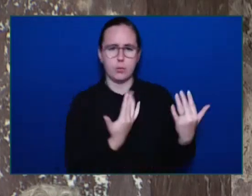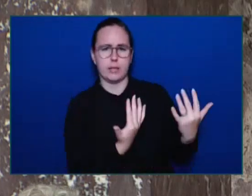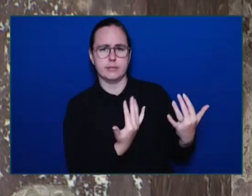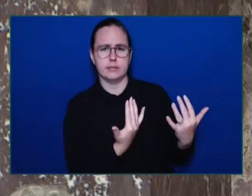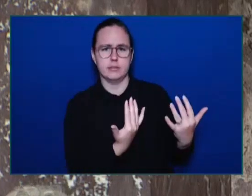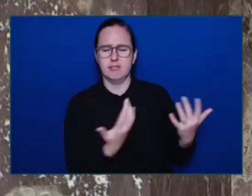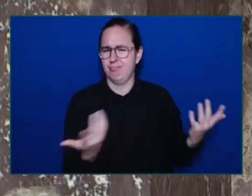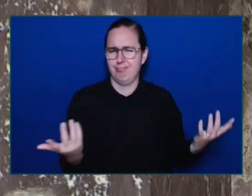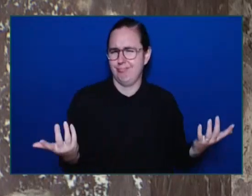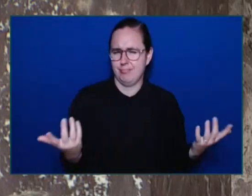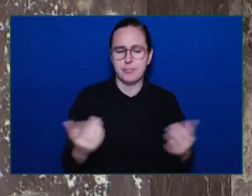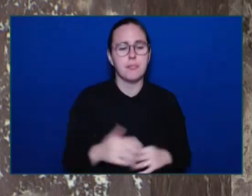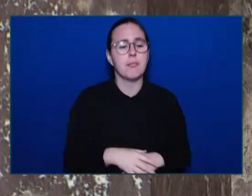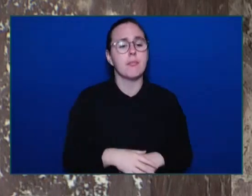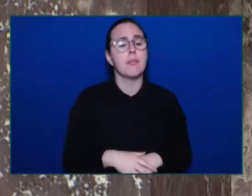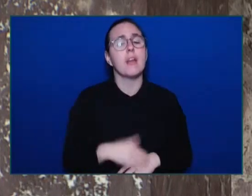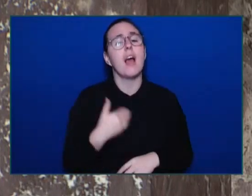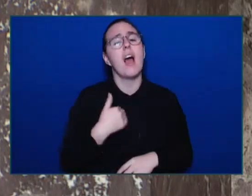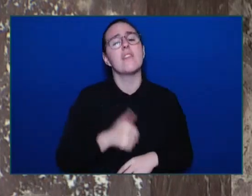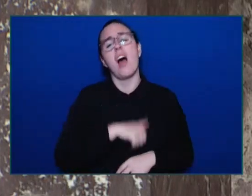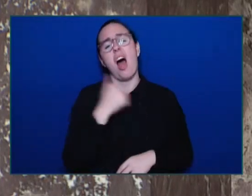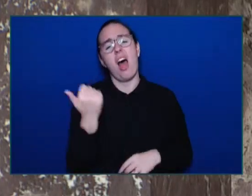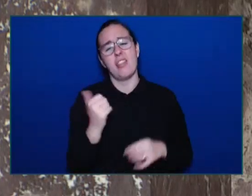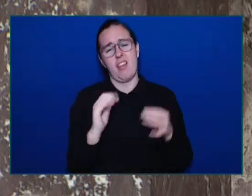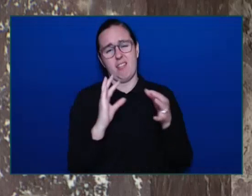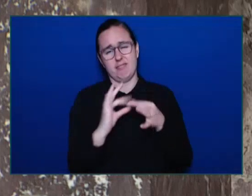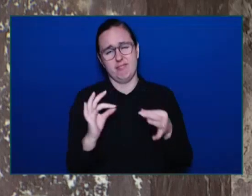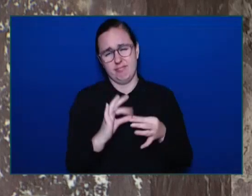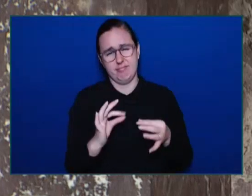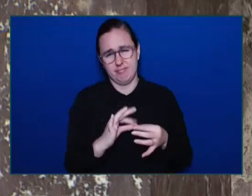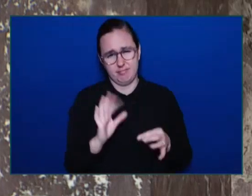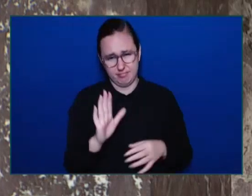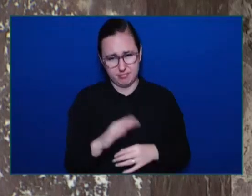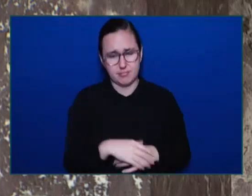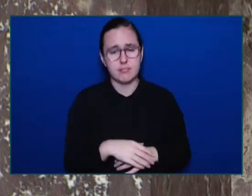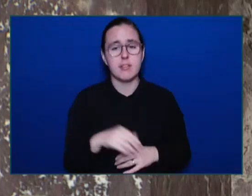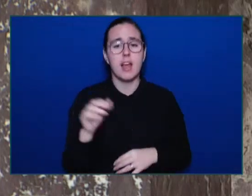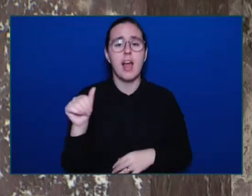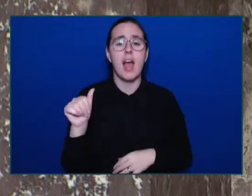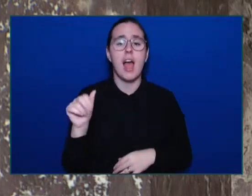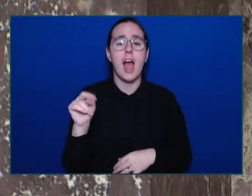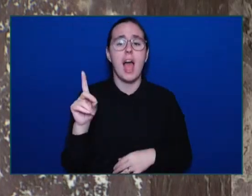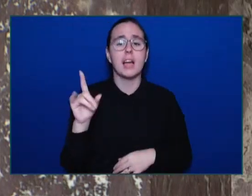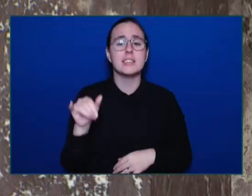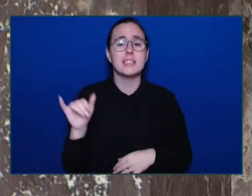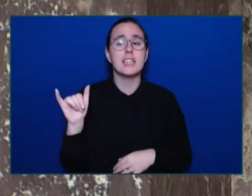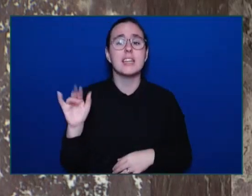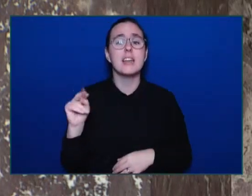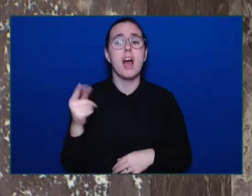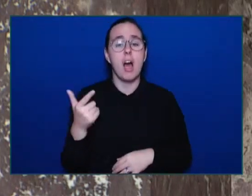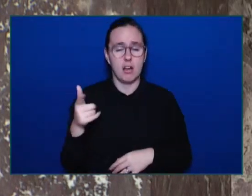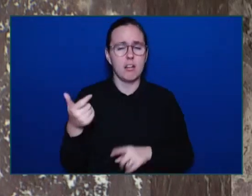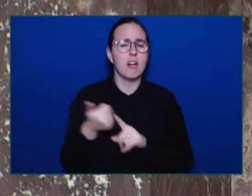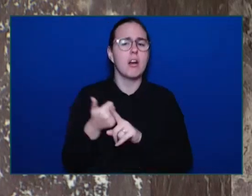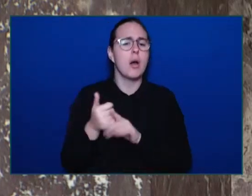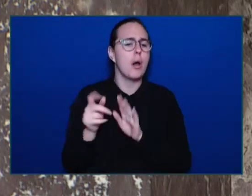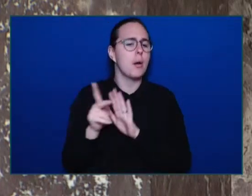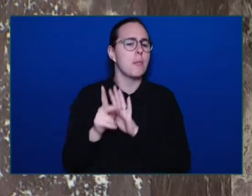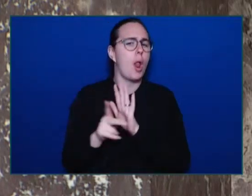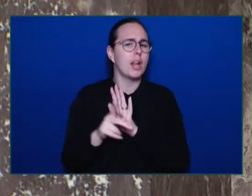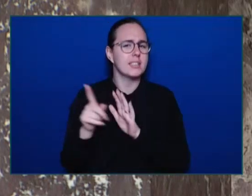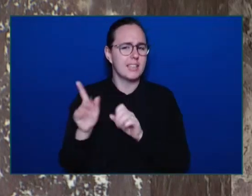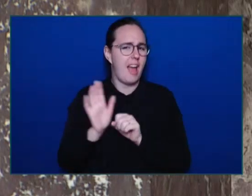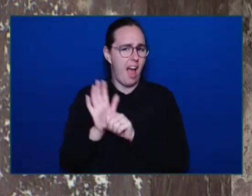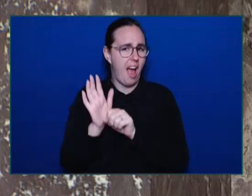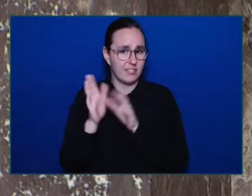Yan, who's a well-known housing policy advocate, said, I think overall this housing plan really covers a larger spectrum